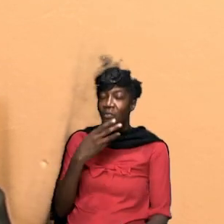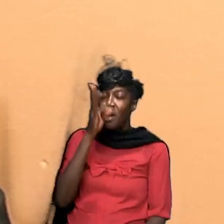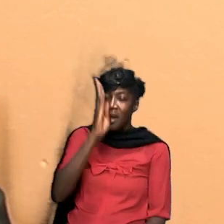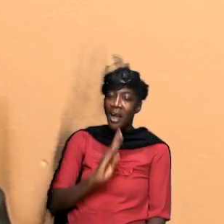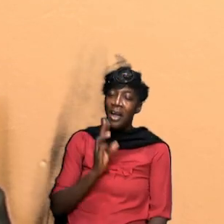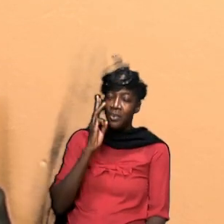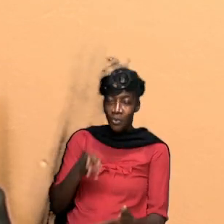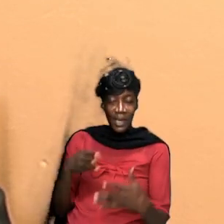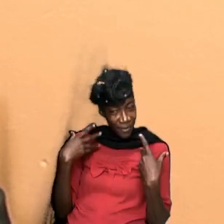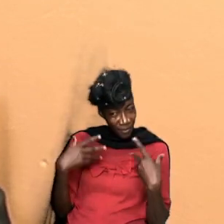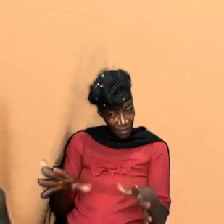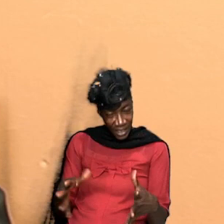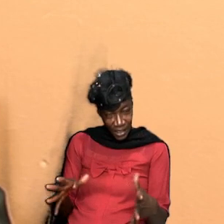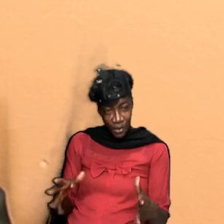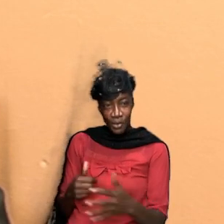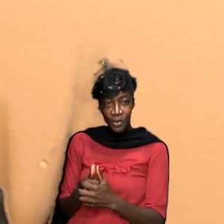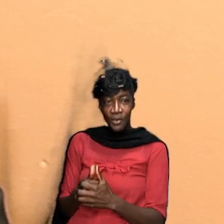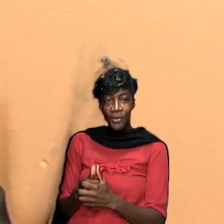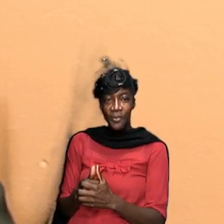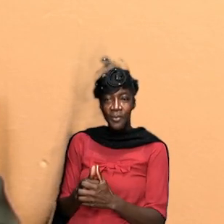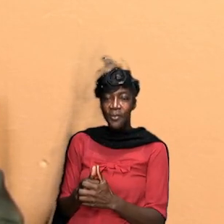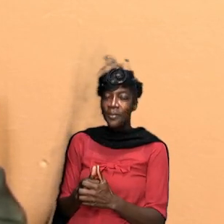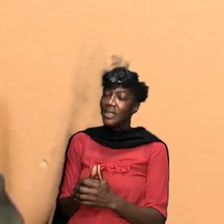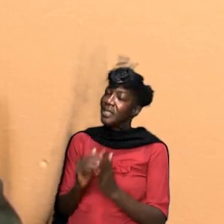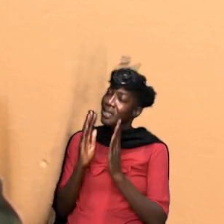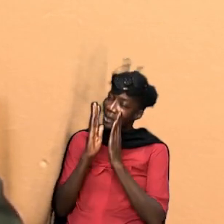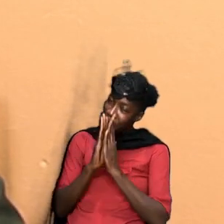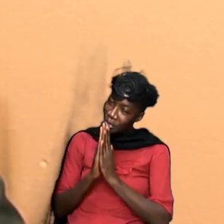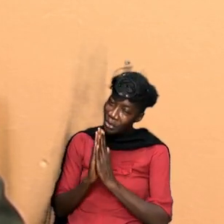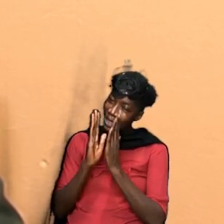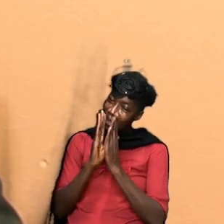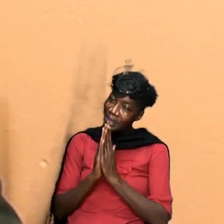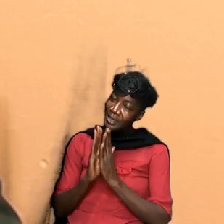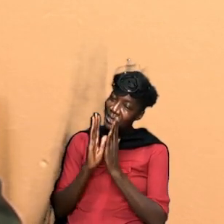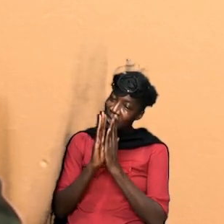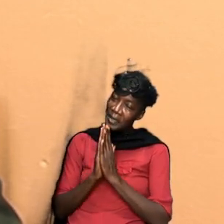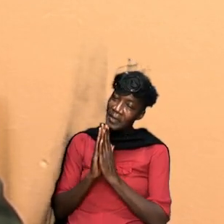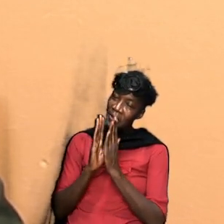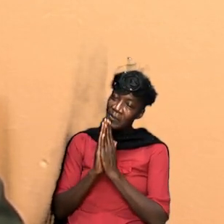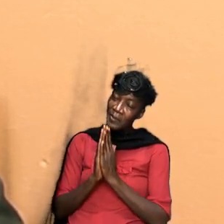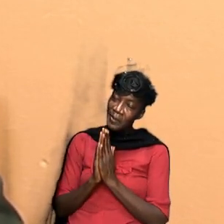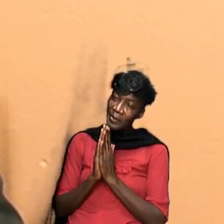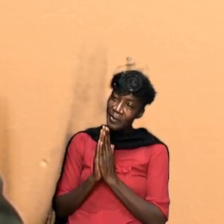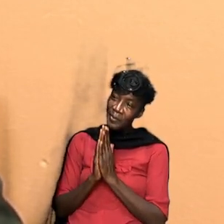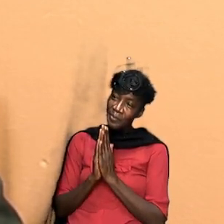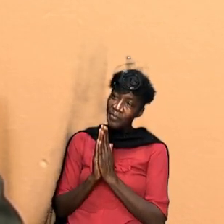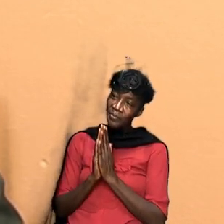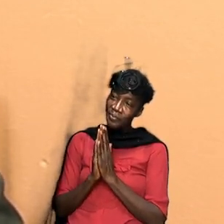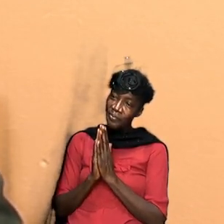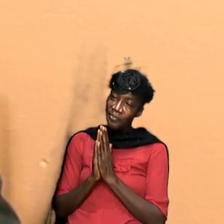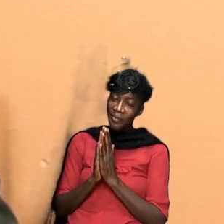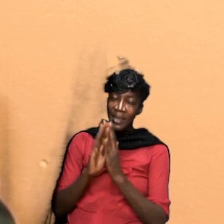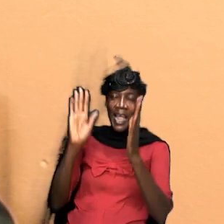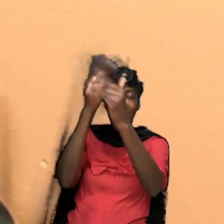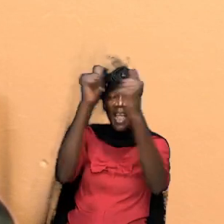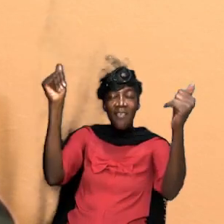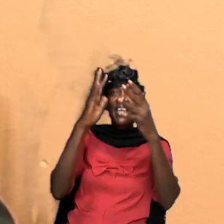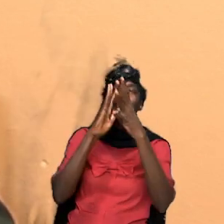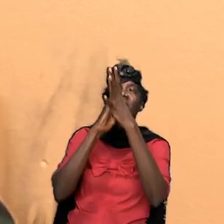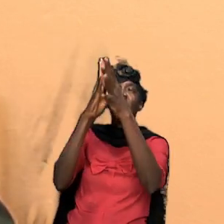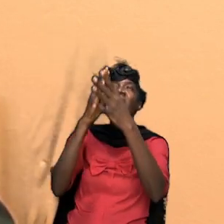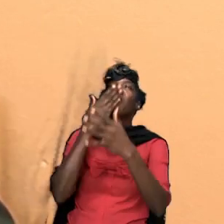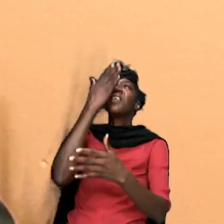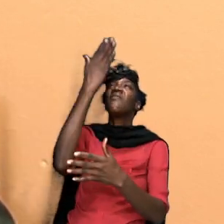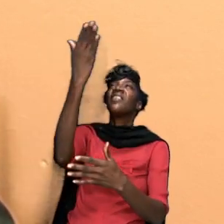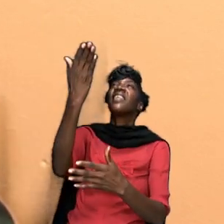done. Amen. Just bow your heads before we proceed tonight. Heavenly Father, we give